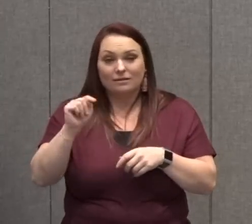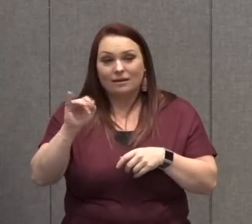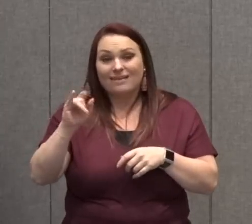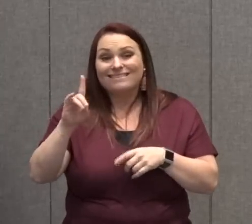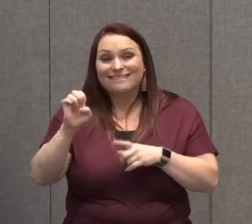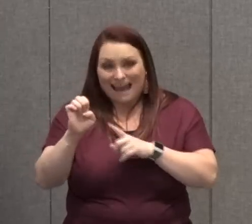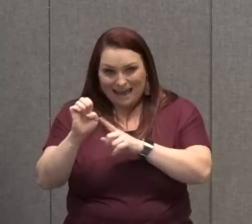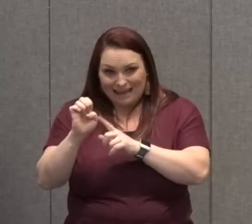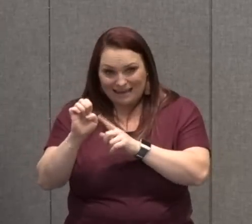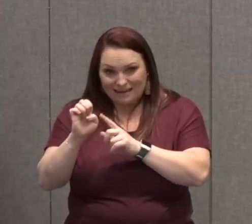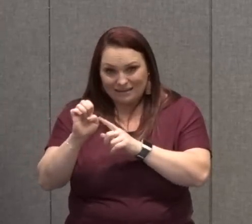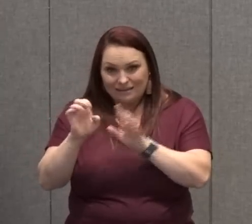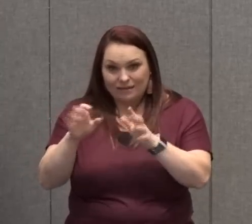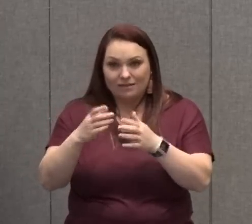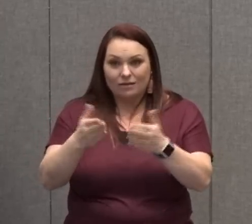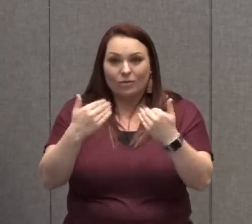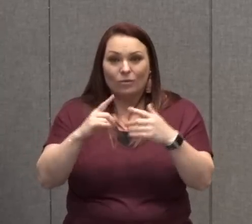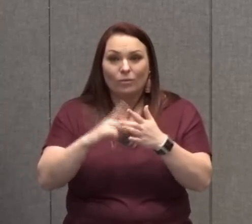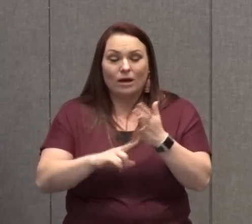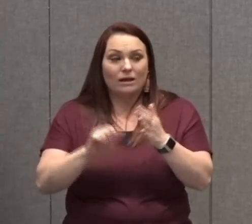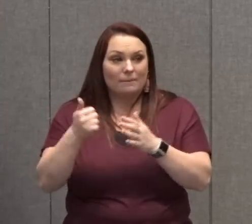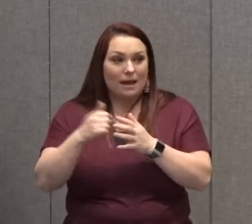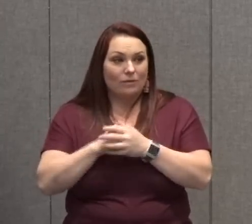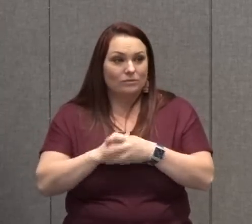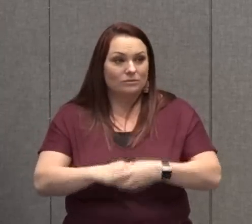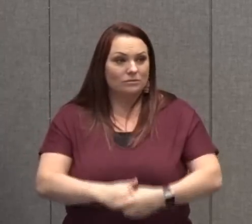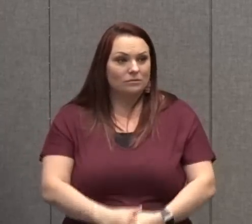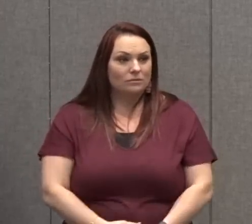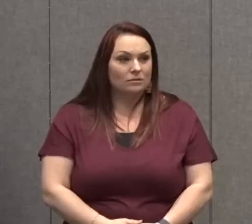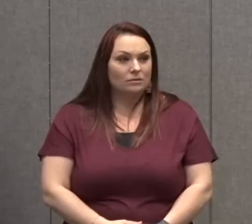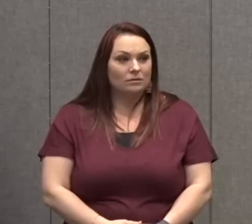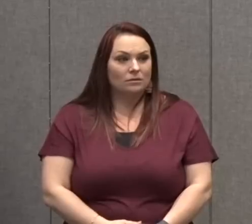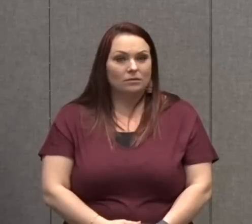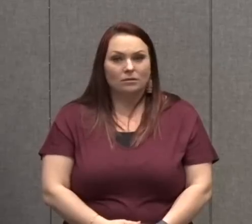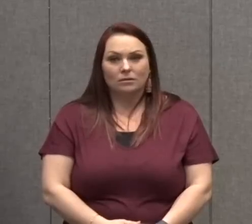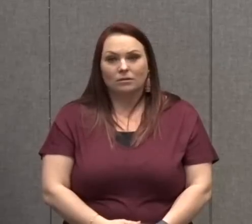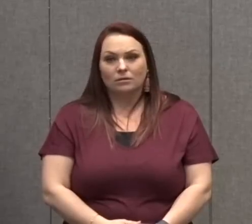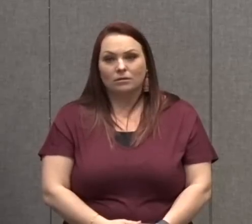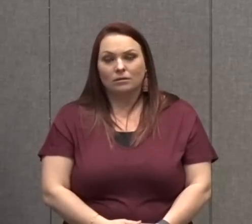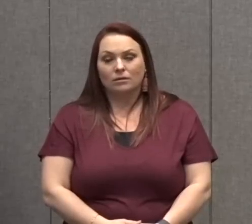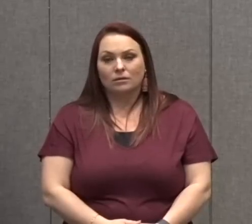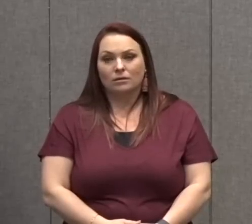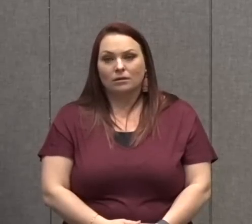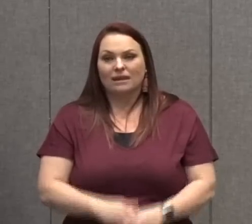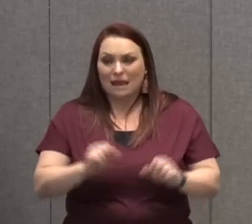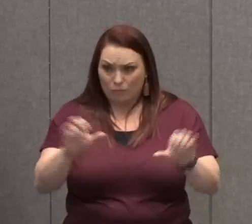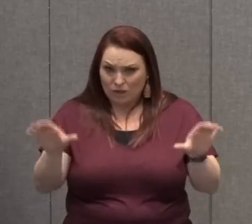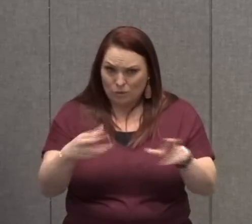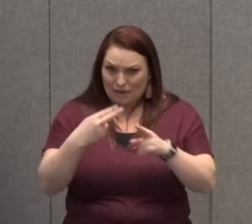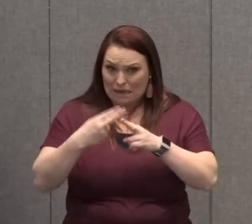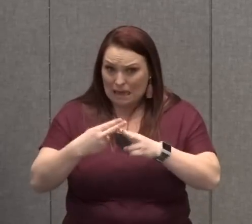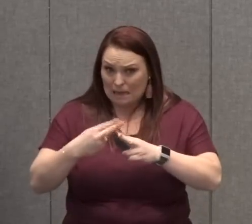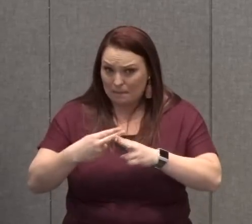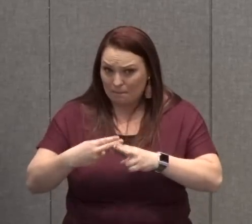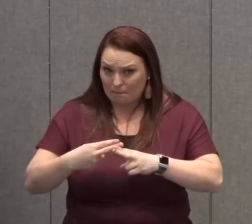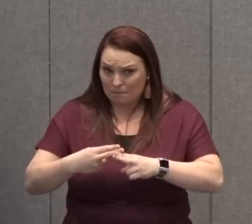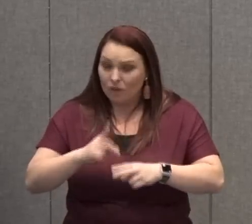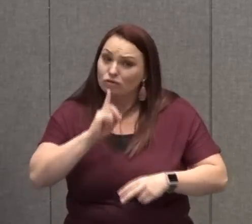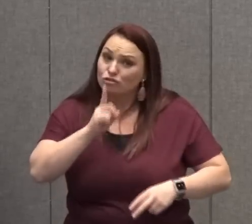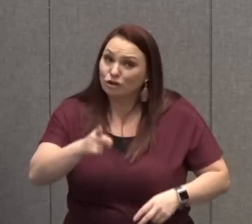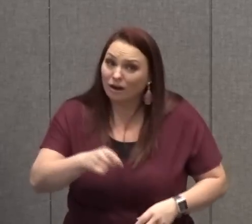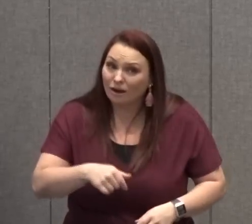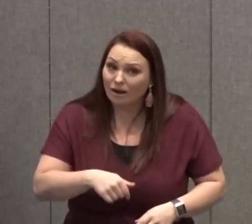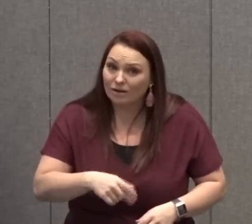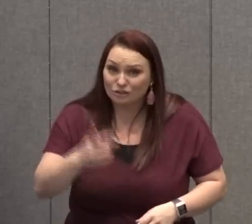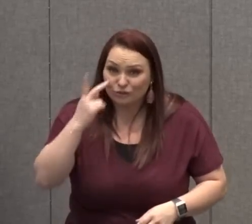what about let's see can we do names sure what